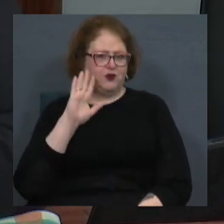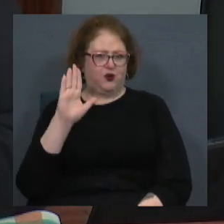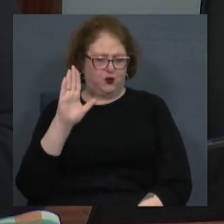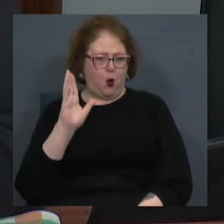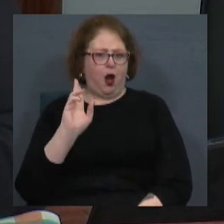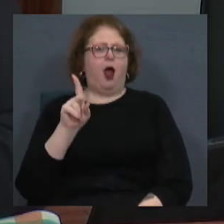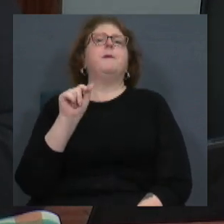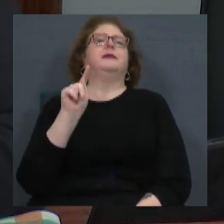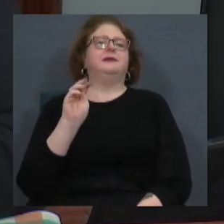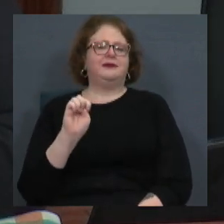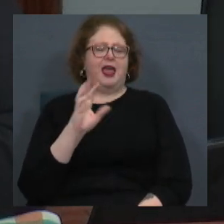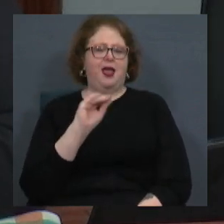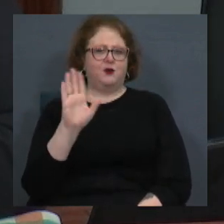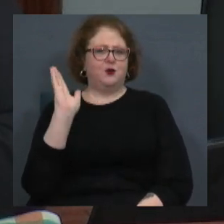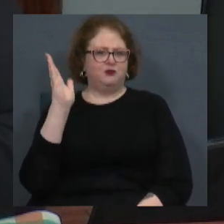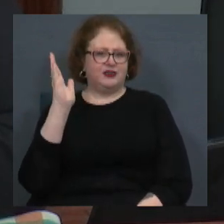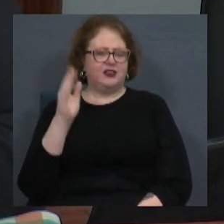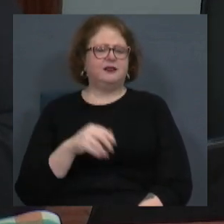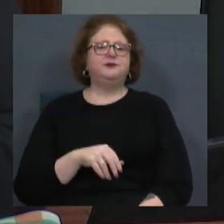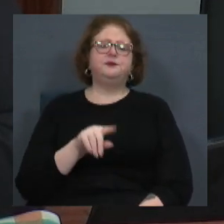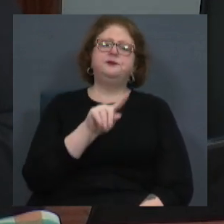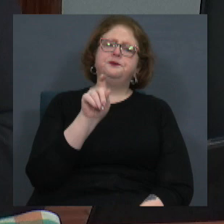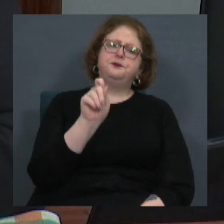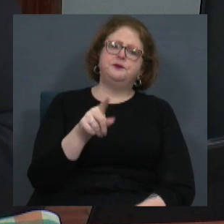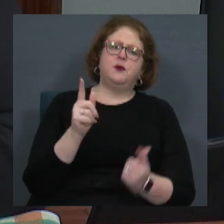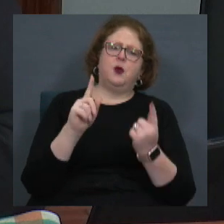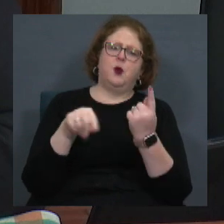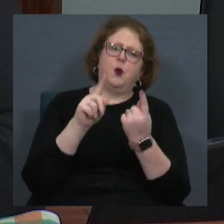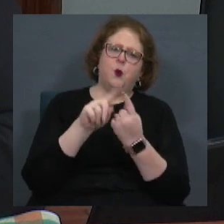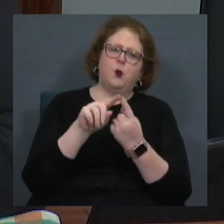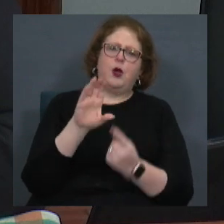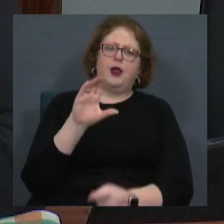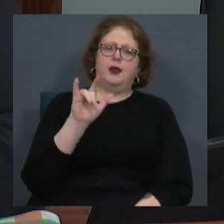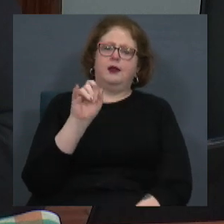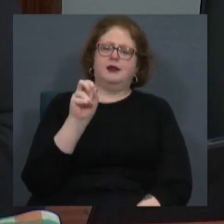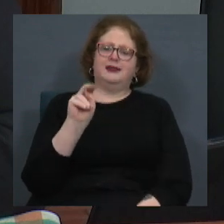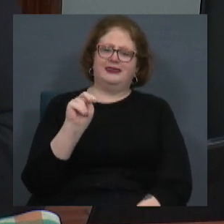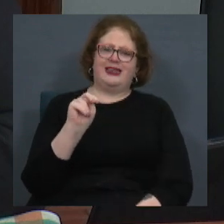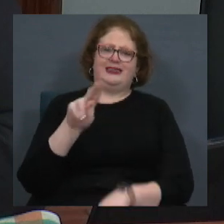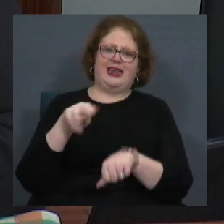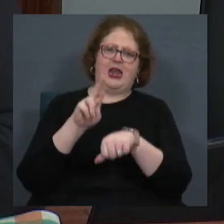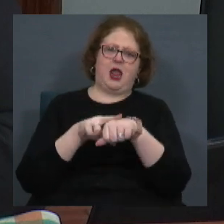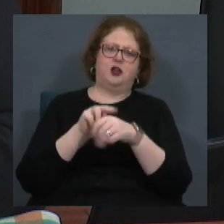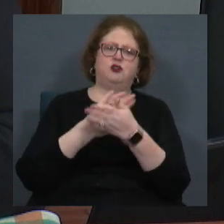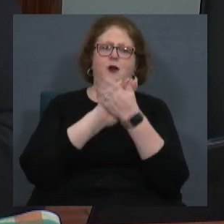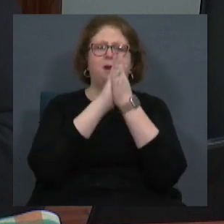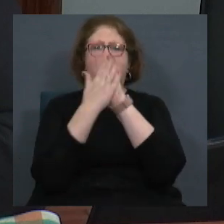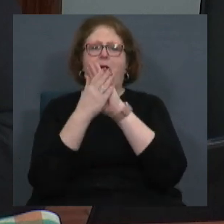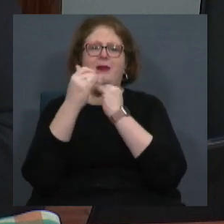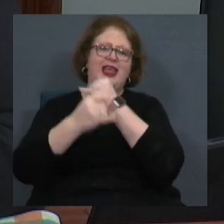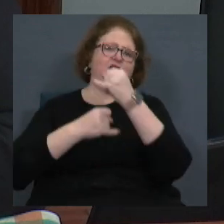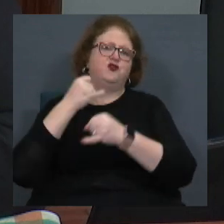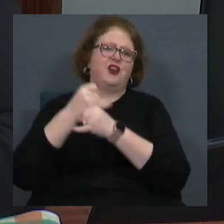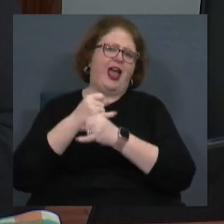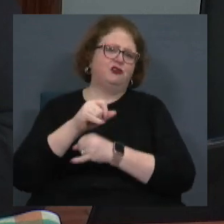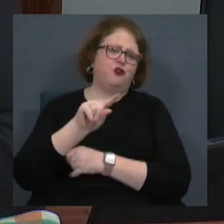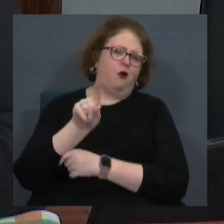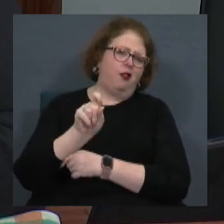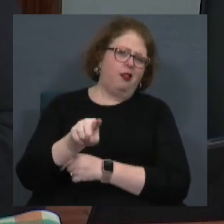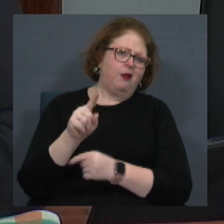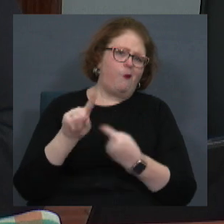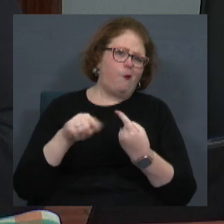have one question. When is Clinton National going to become Clinton International? Is there